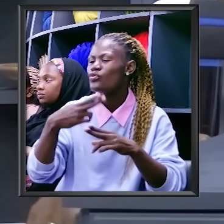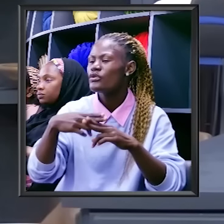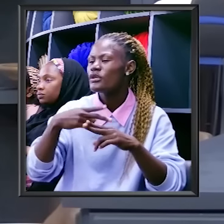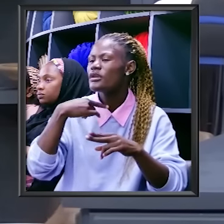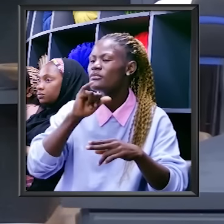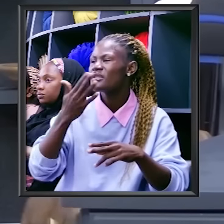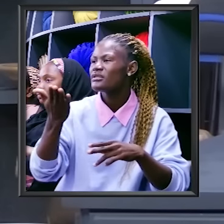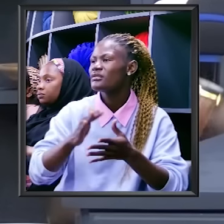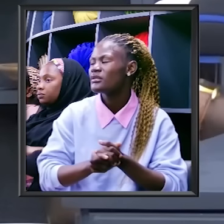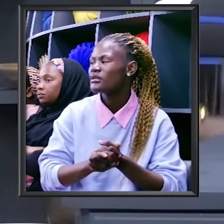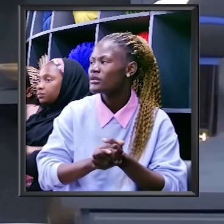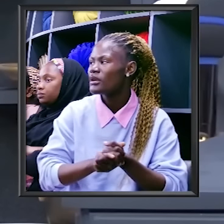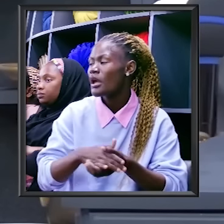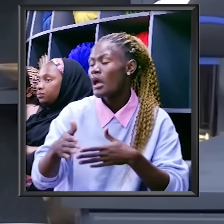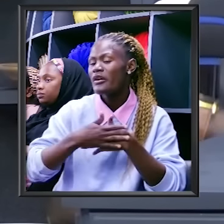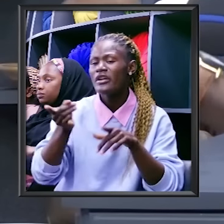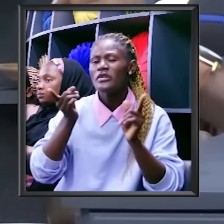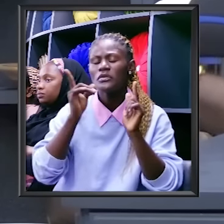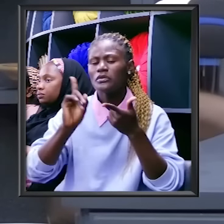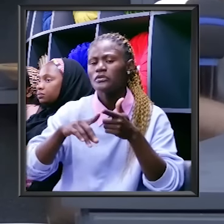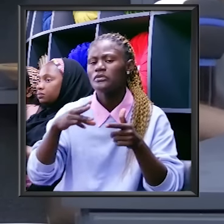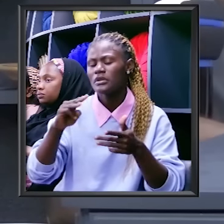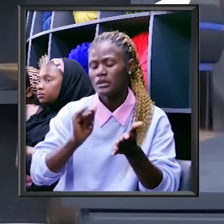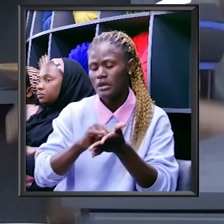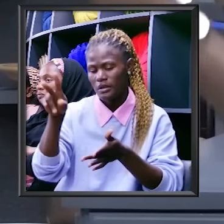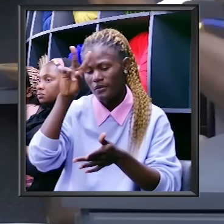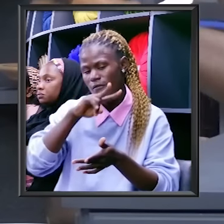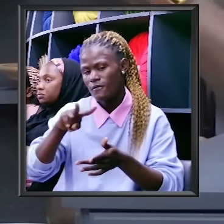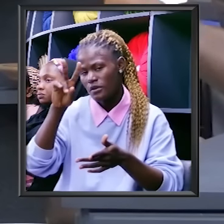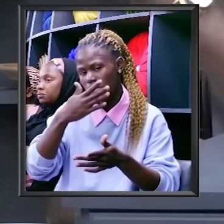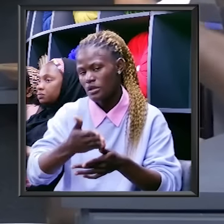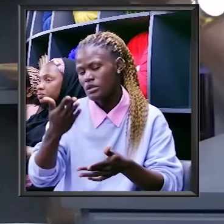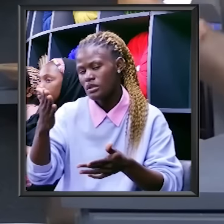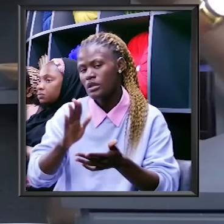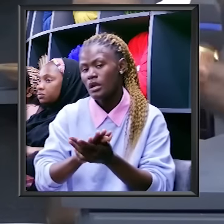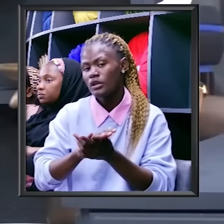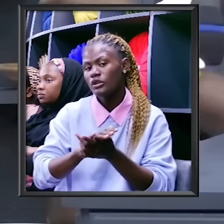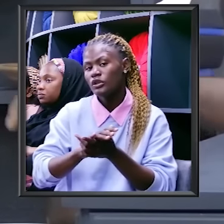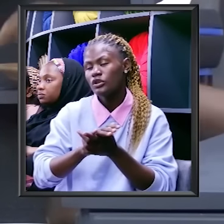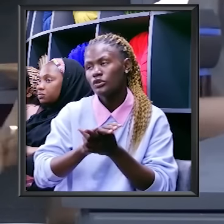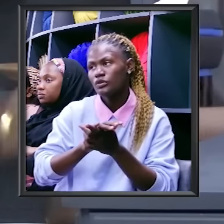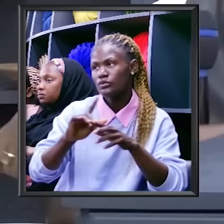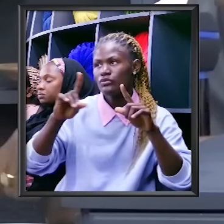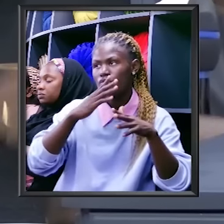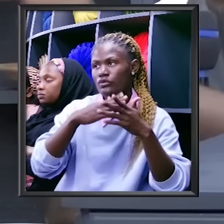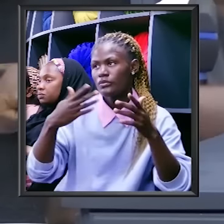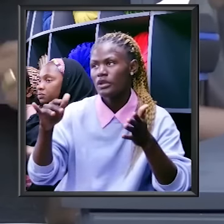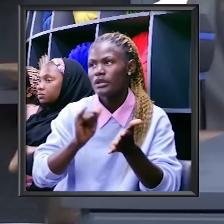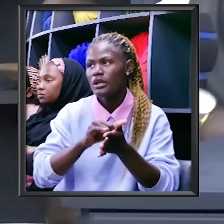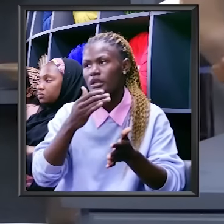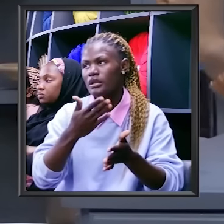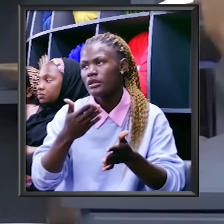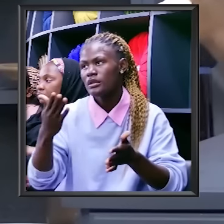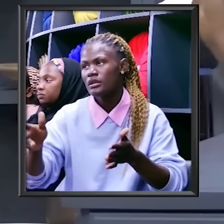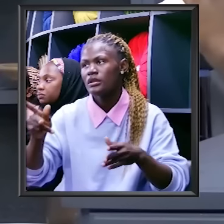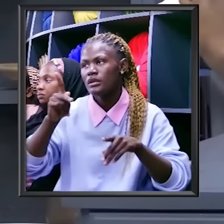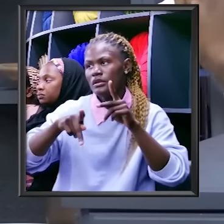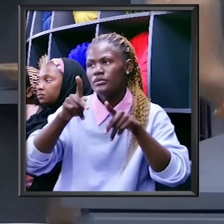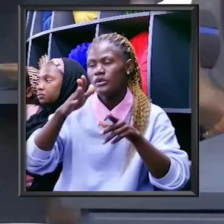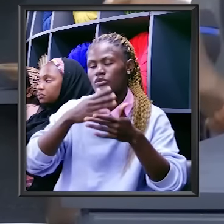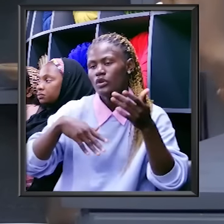here, so when I come threaten them say I don't investigate this, I just do something. Say this person now bank because somebody told